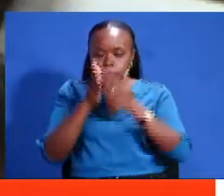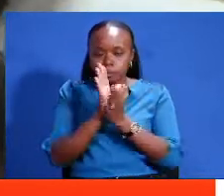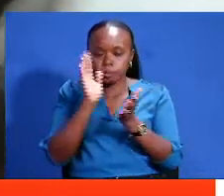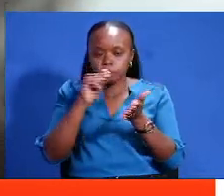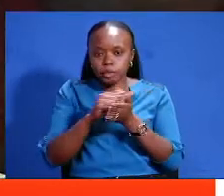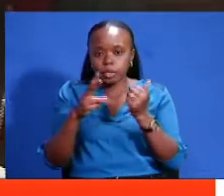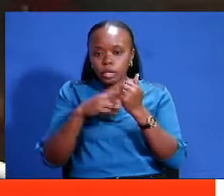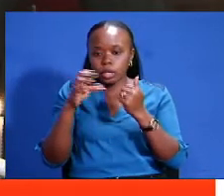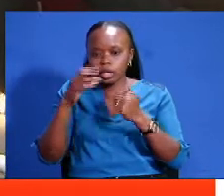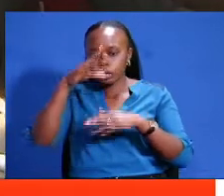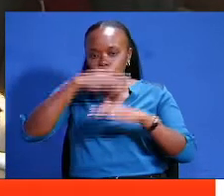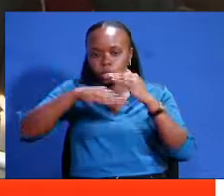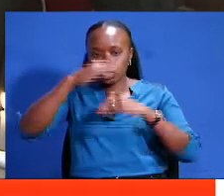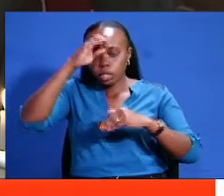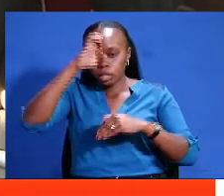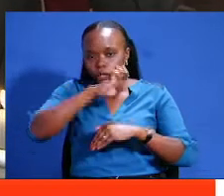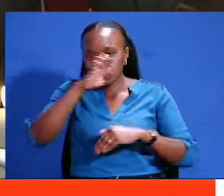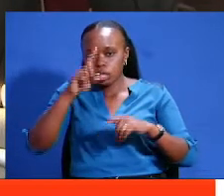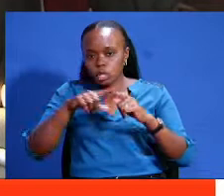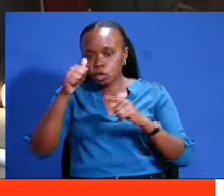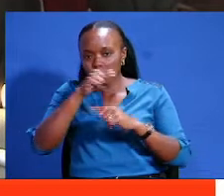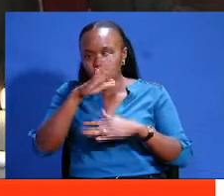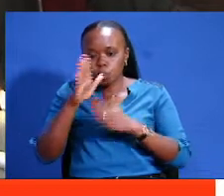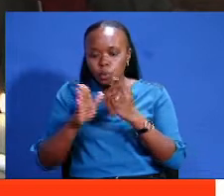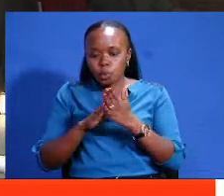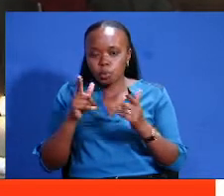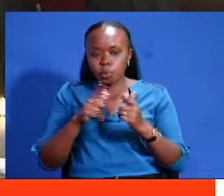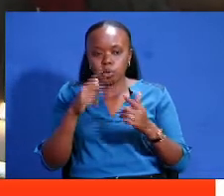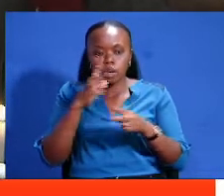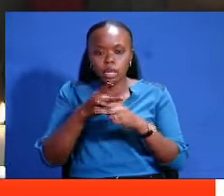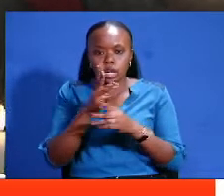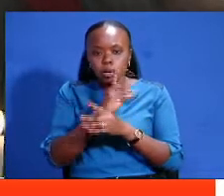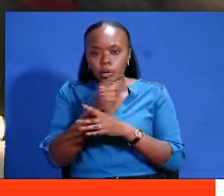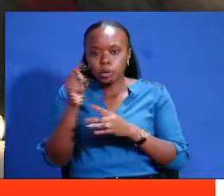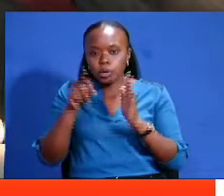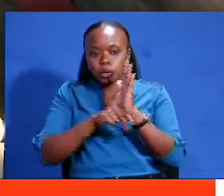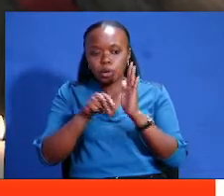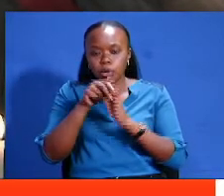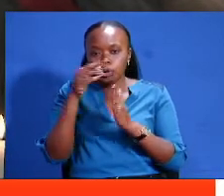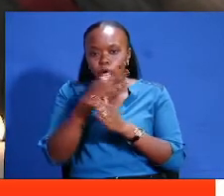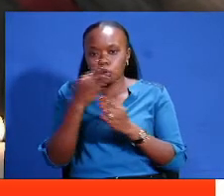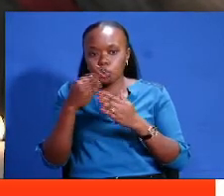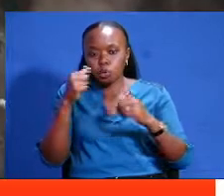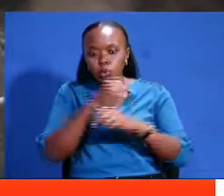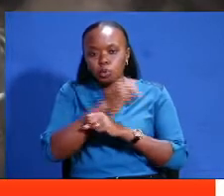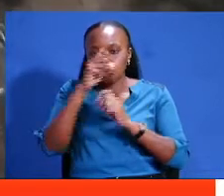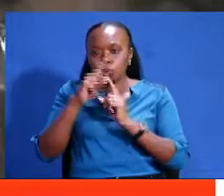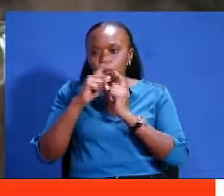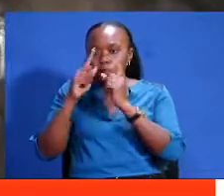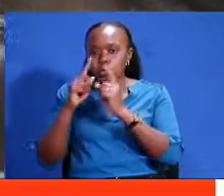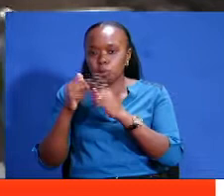more than 20 universities in Eastern and Southern Africa region to propagate the anti-radicalization